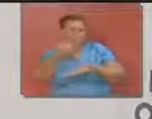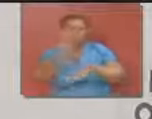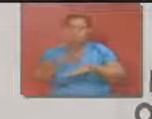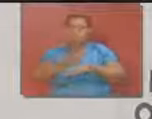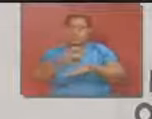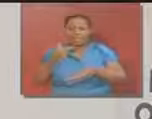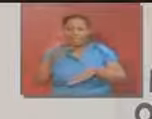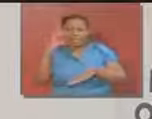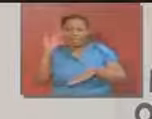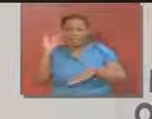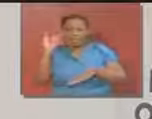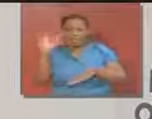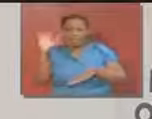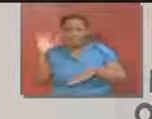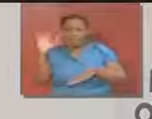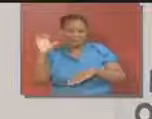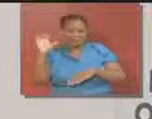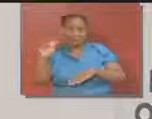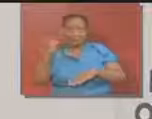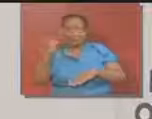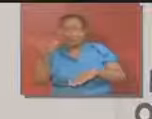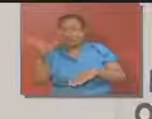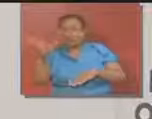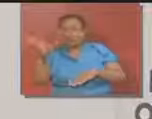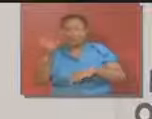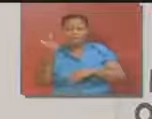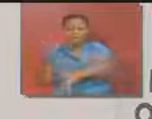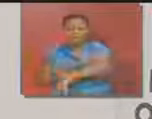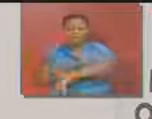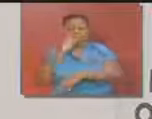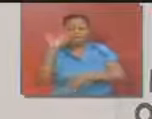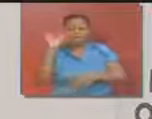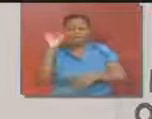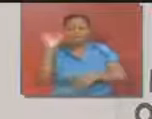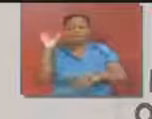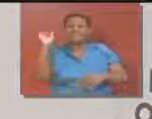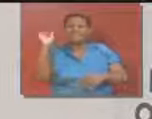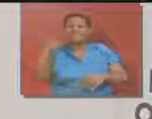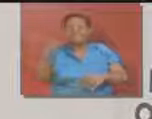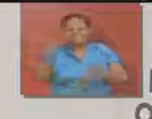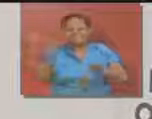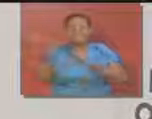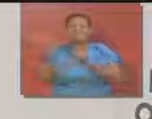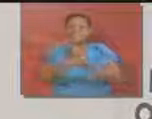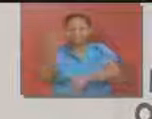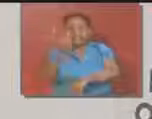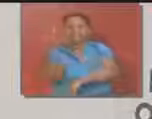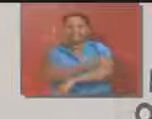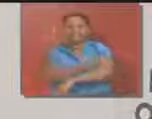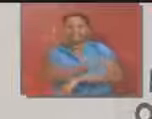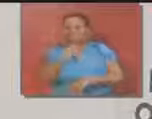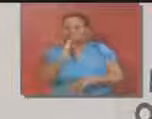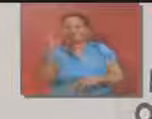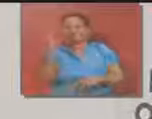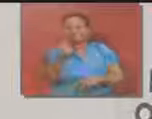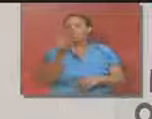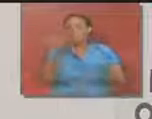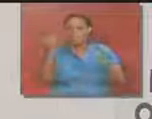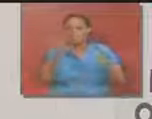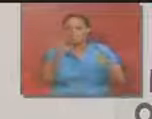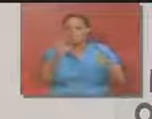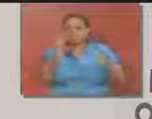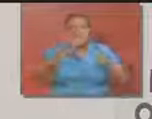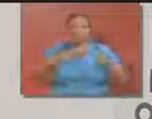is about herd immunity. We want you to take your vaccine and take some responsibility, not just for you as an individual, but for us together